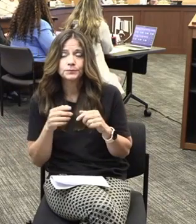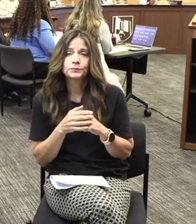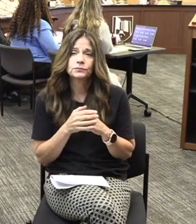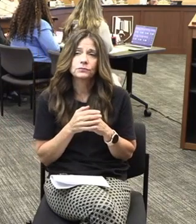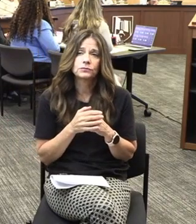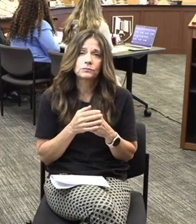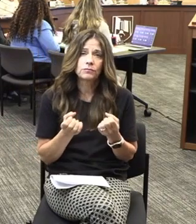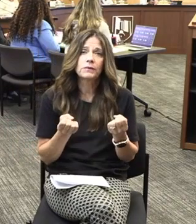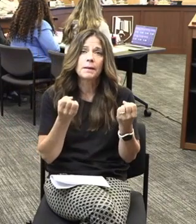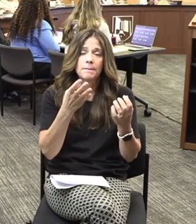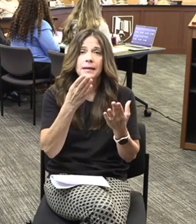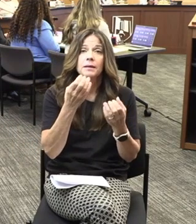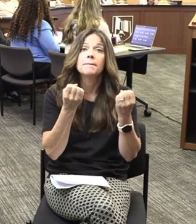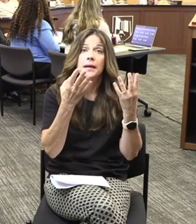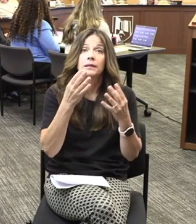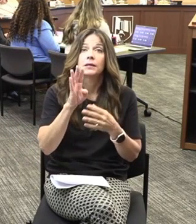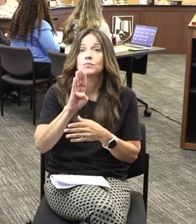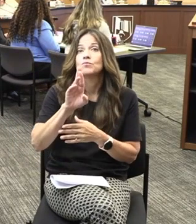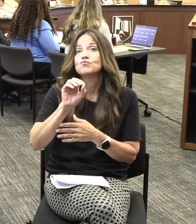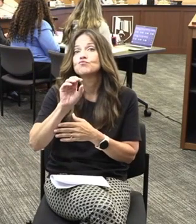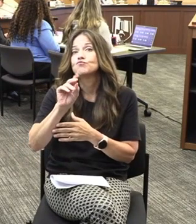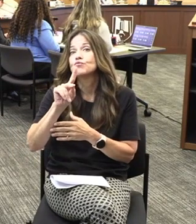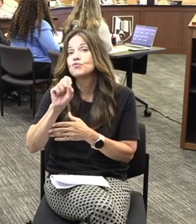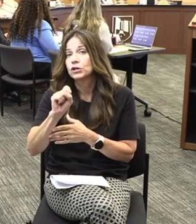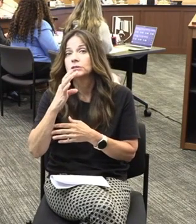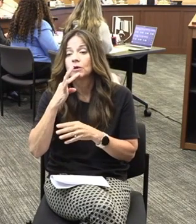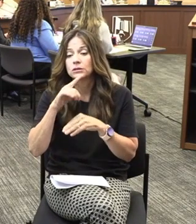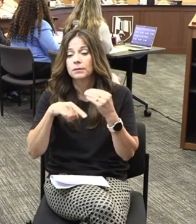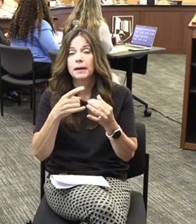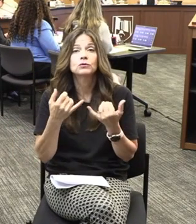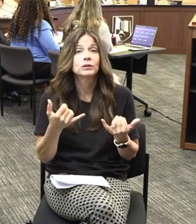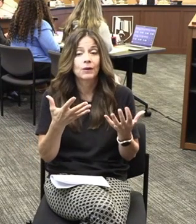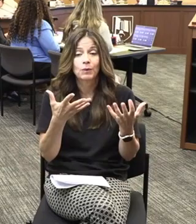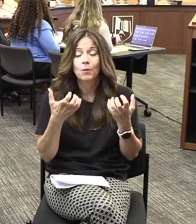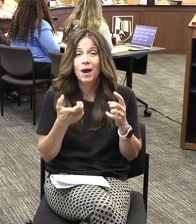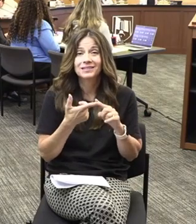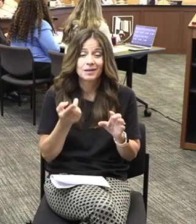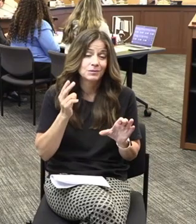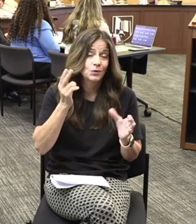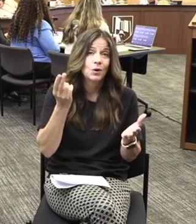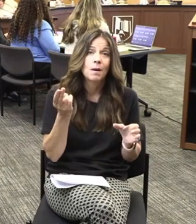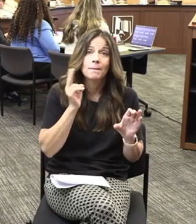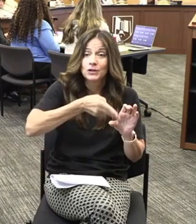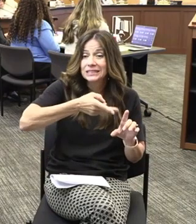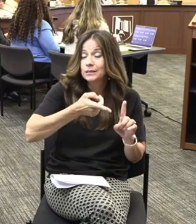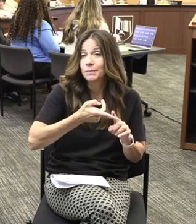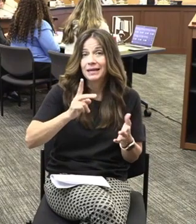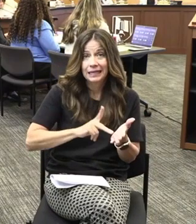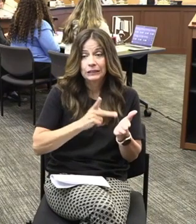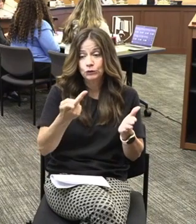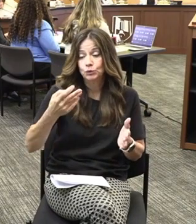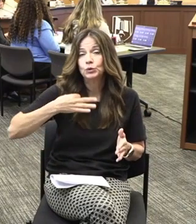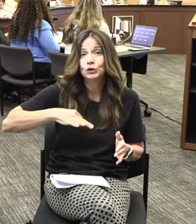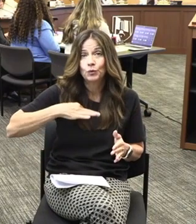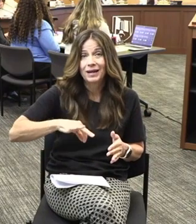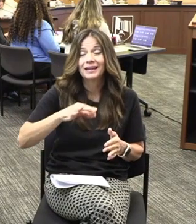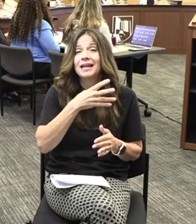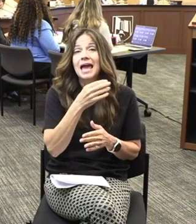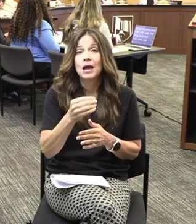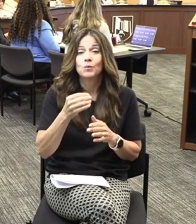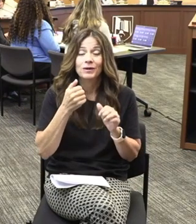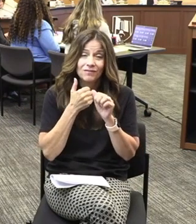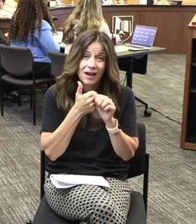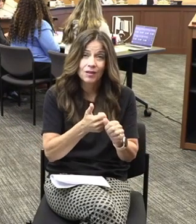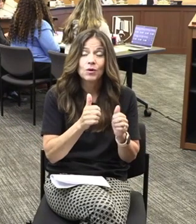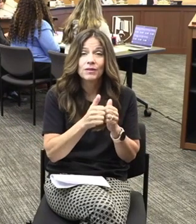them, Dr. Brooks featured, right? We want students to participate in dual credit. ICCB tracks all of that data. If a student